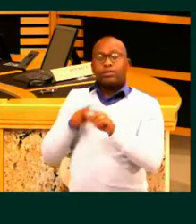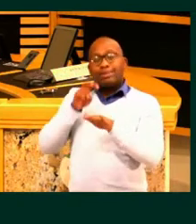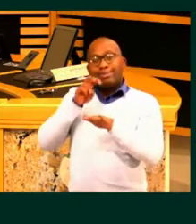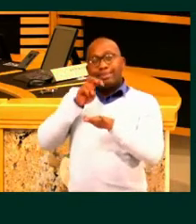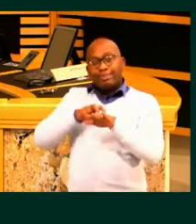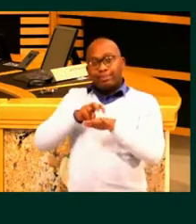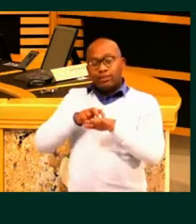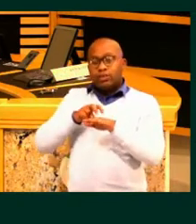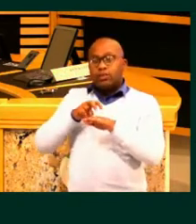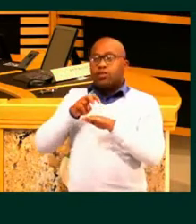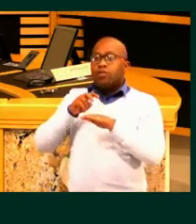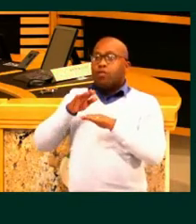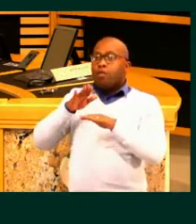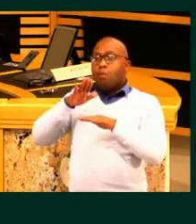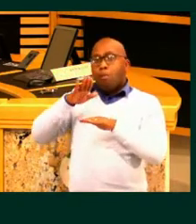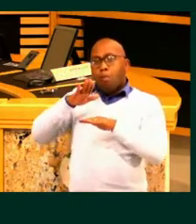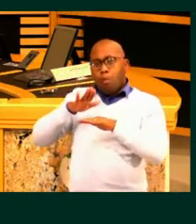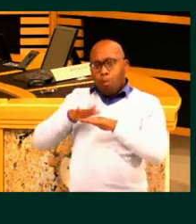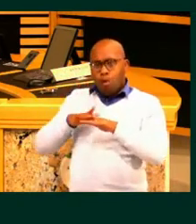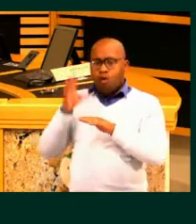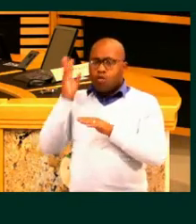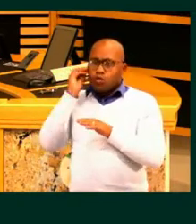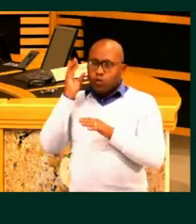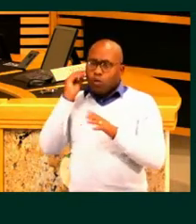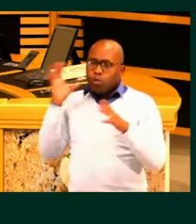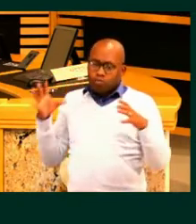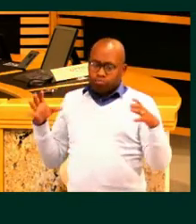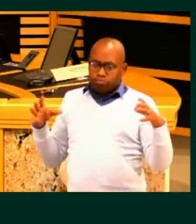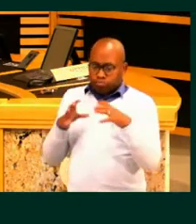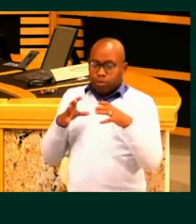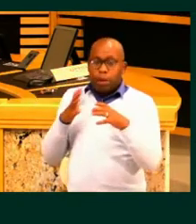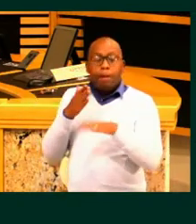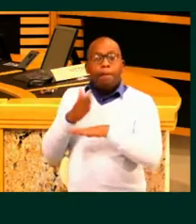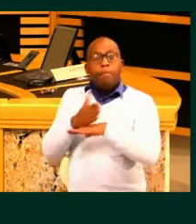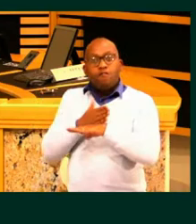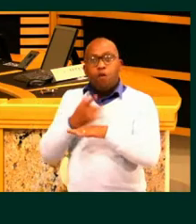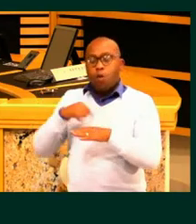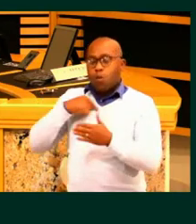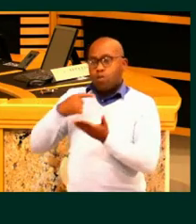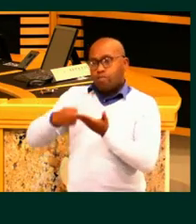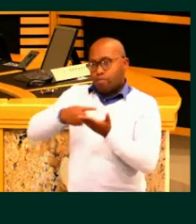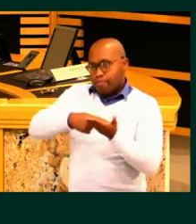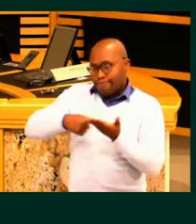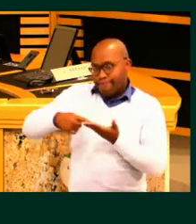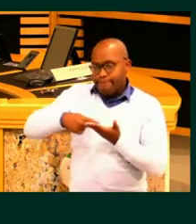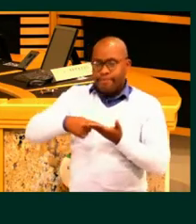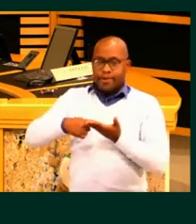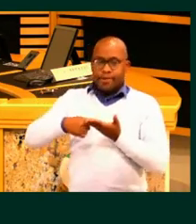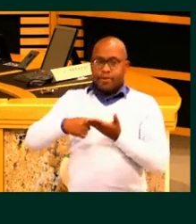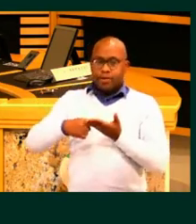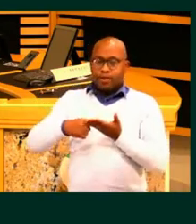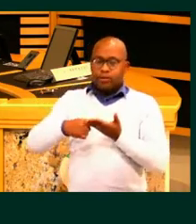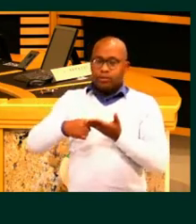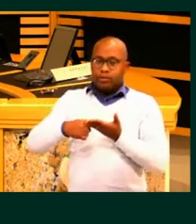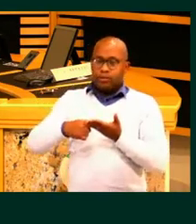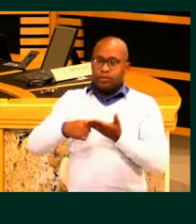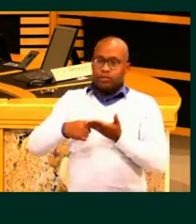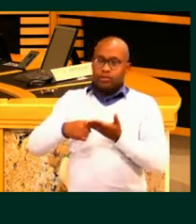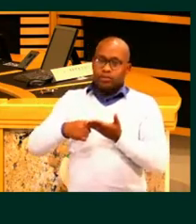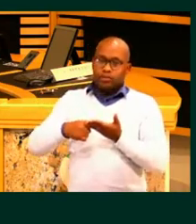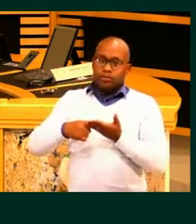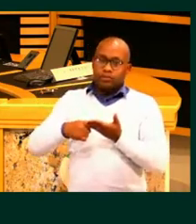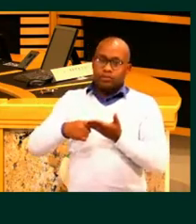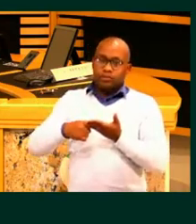intelligence when we deal with it but also a matter that requires a oil